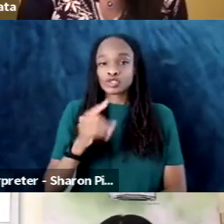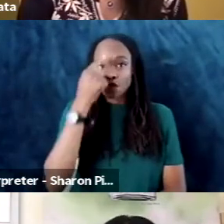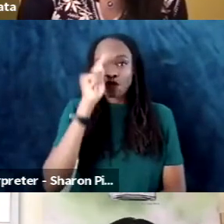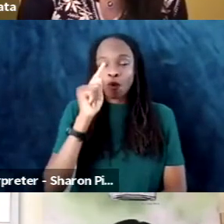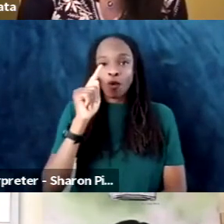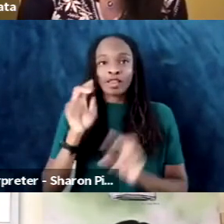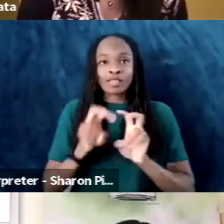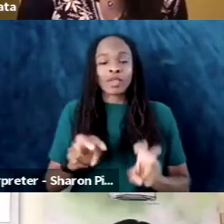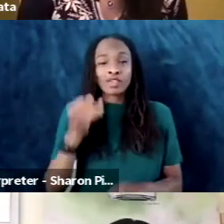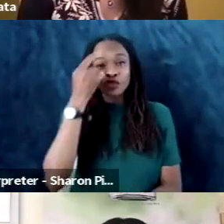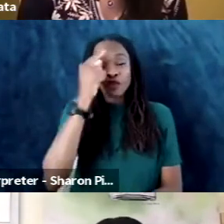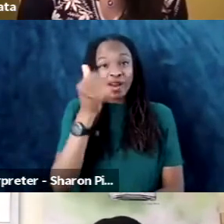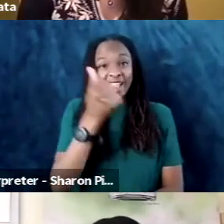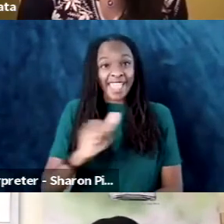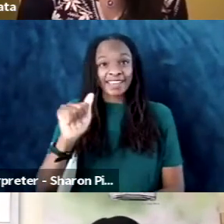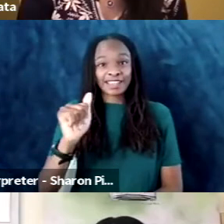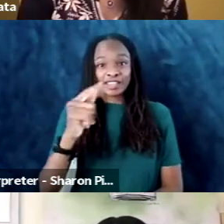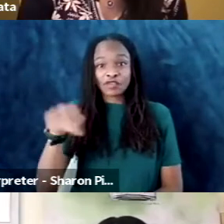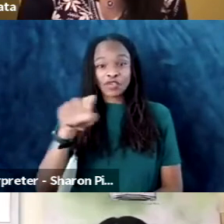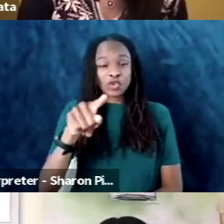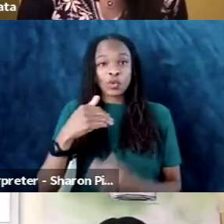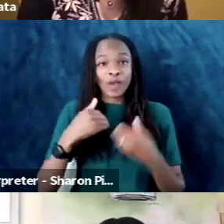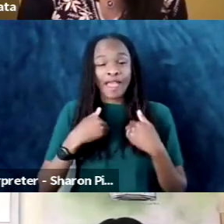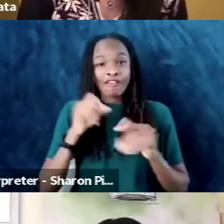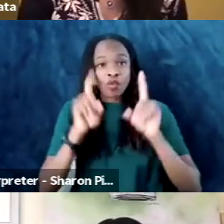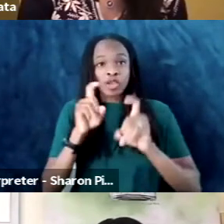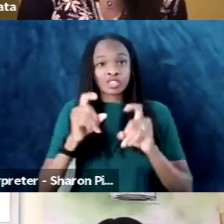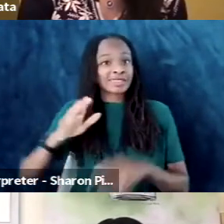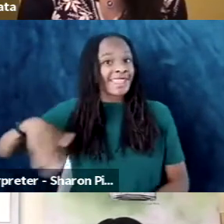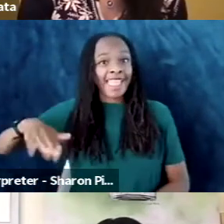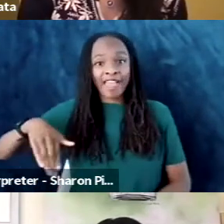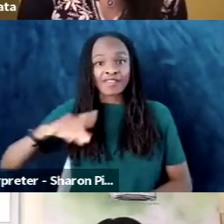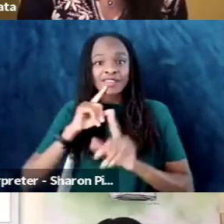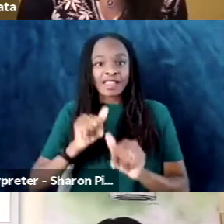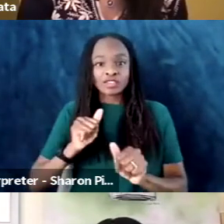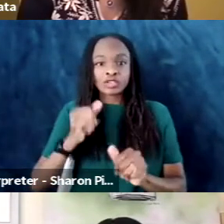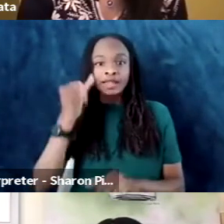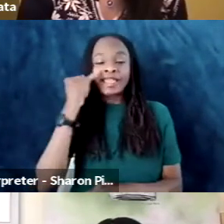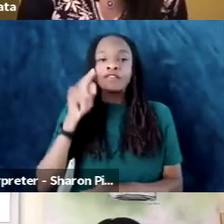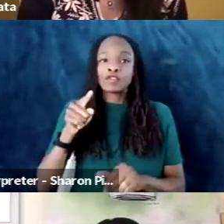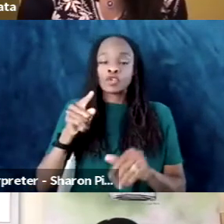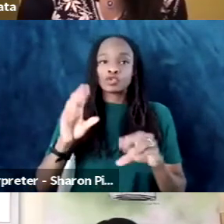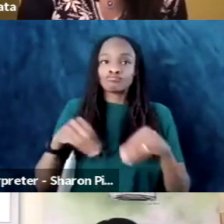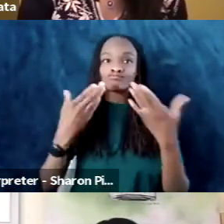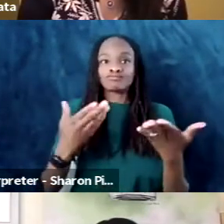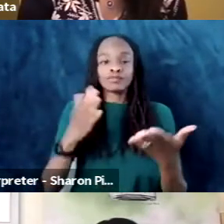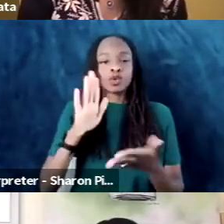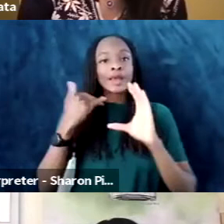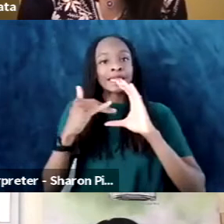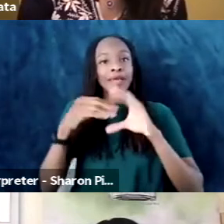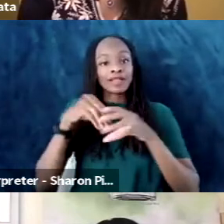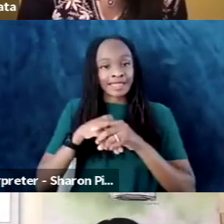of you who have questions that haven't been answered, if you give us your email in the chat, we'll follow up with our panelists.